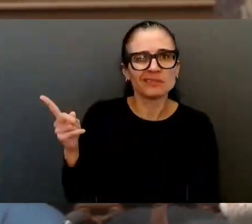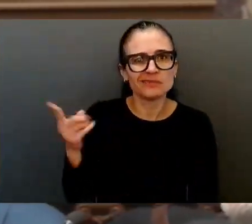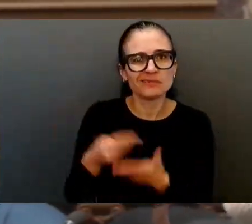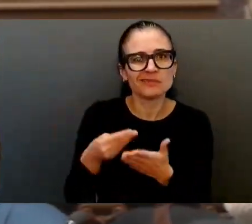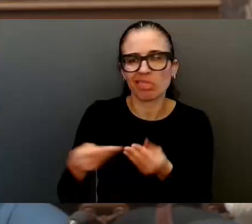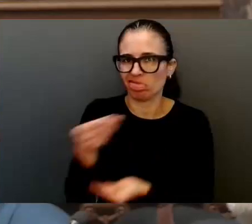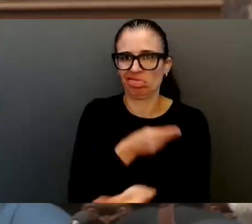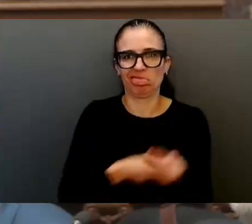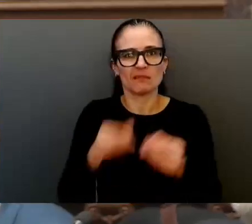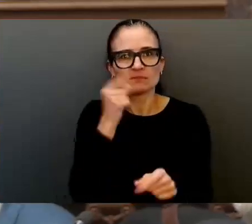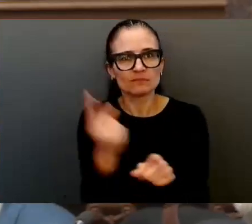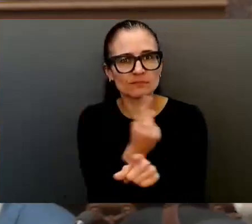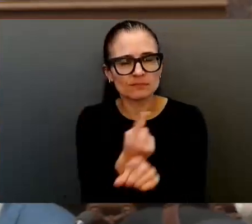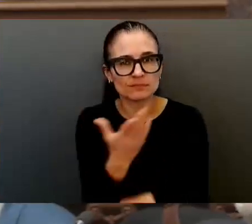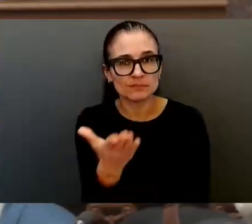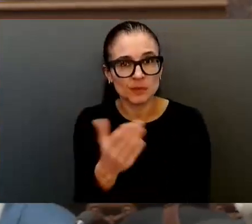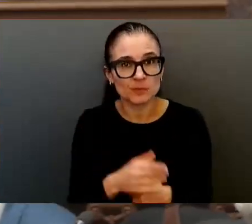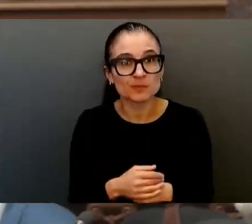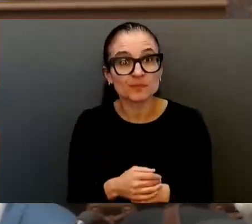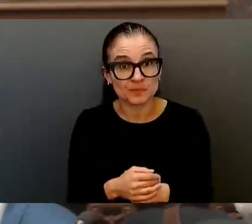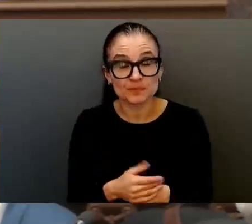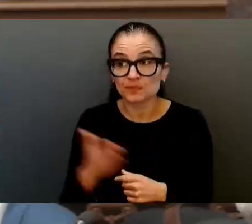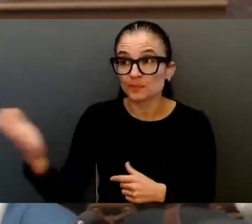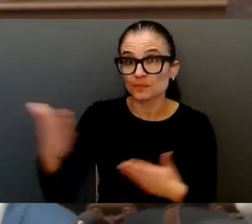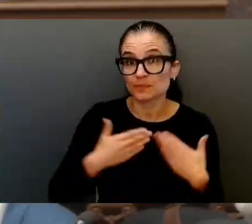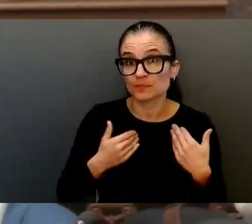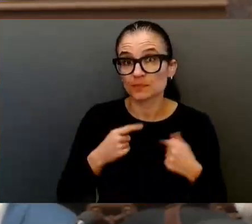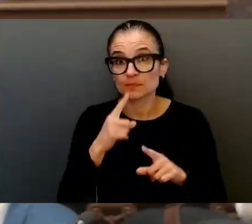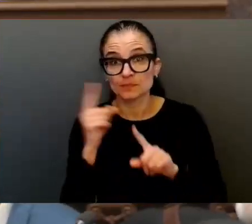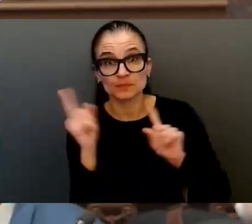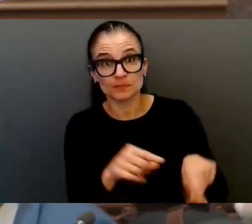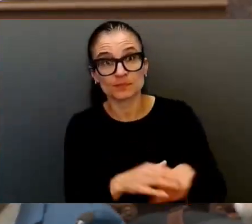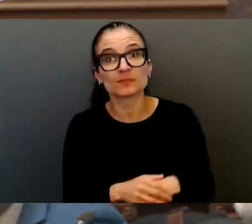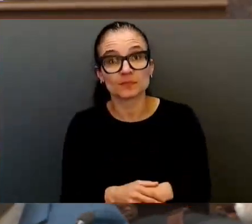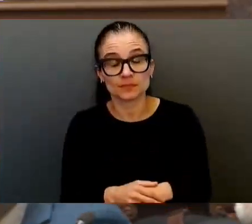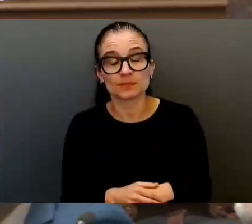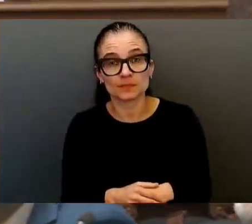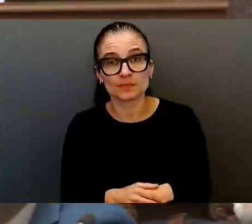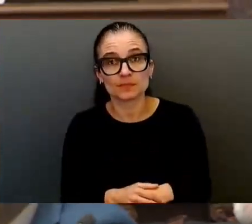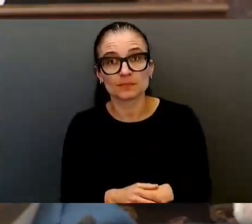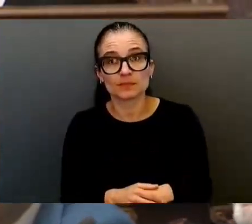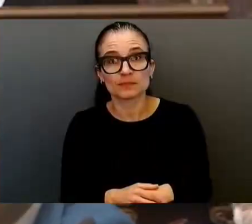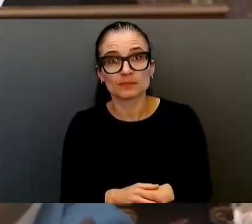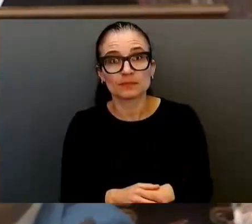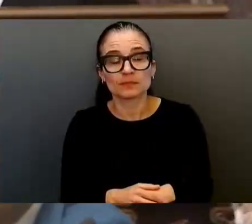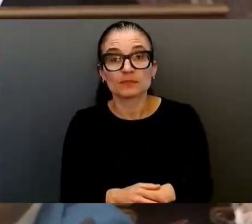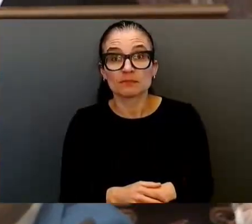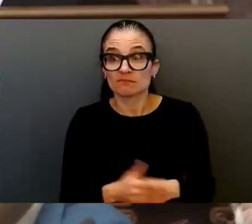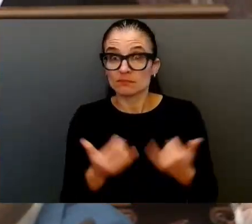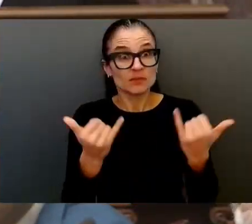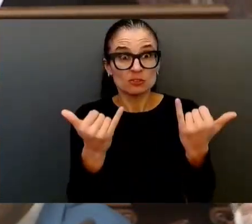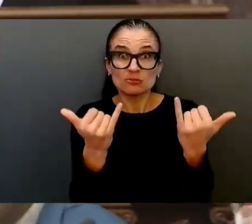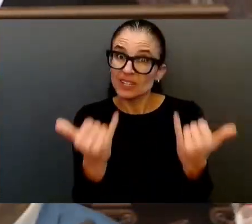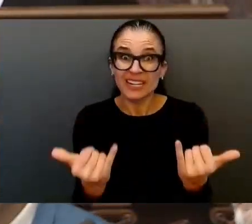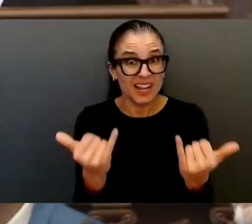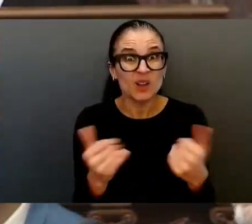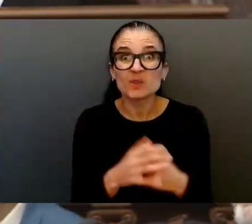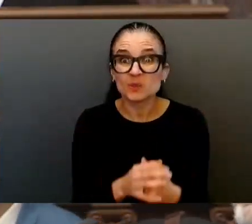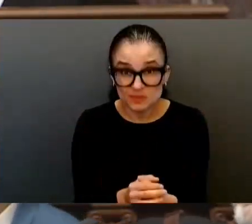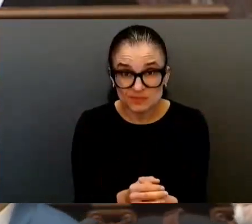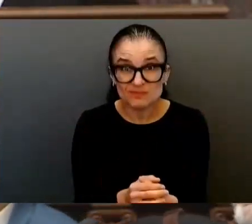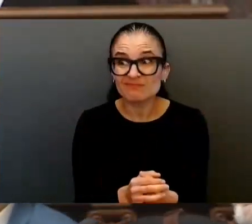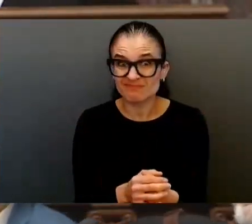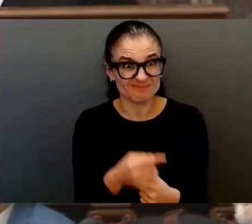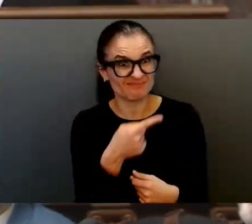time of such uncertainty, chaos from the United States putting jobs at risk and the cost of living putting even